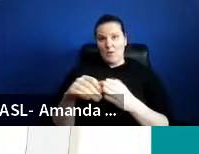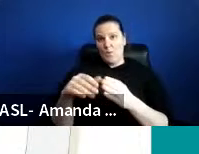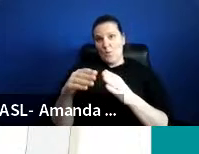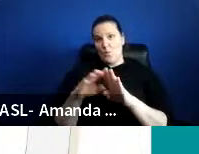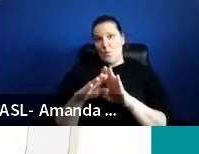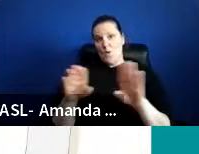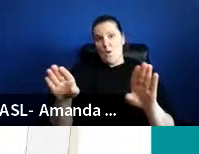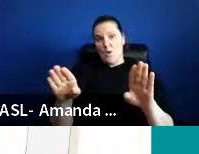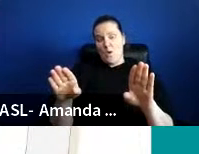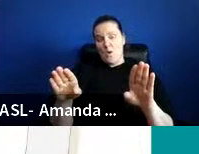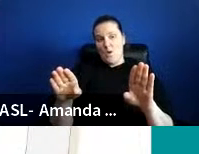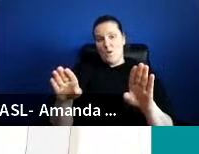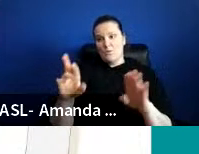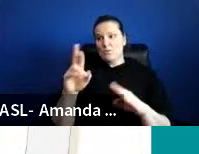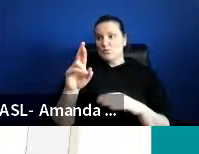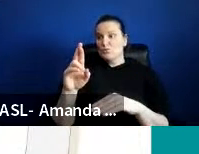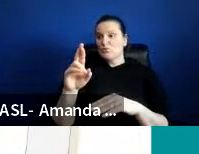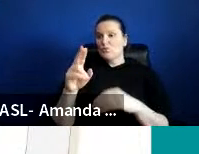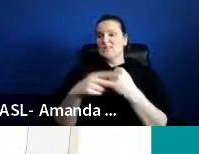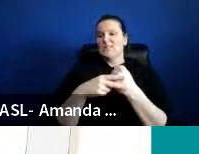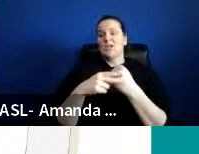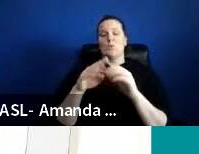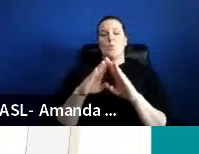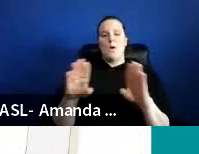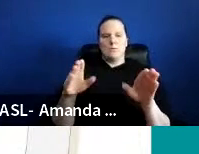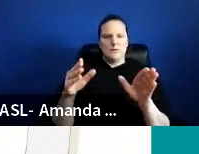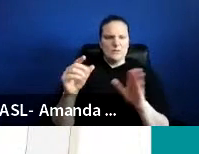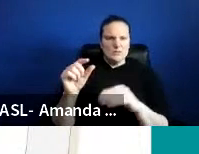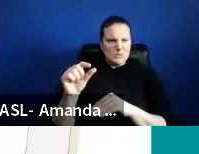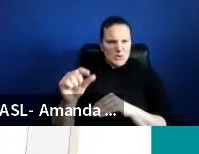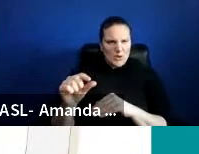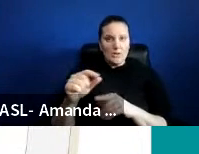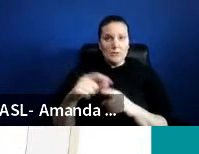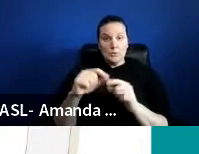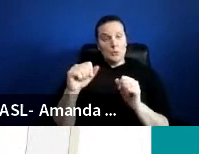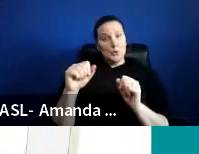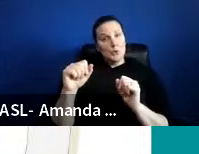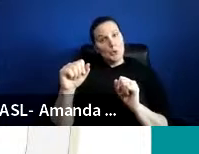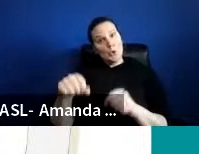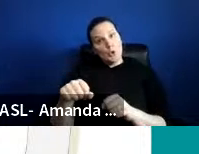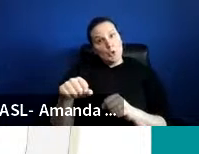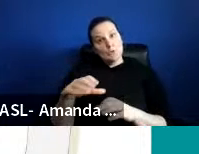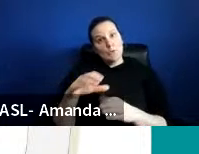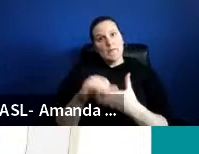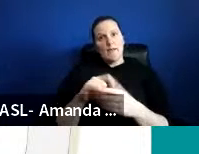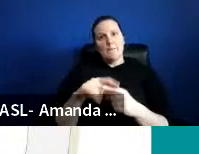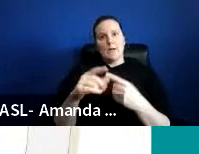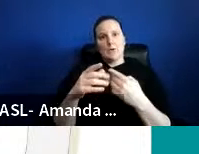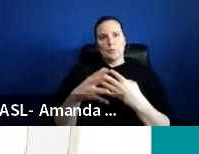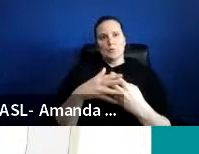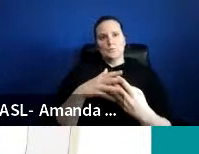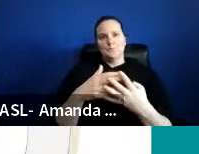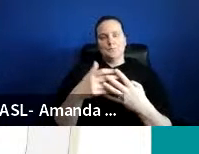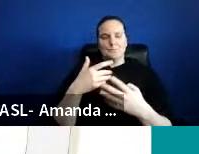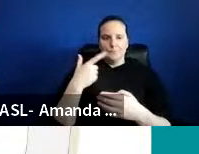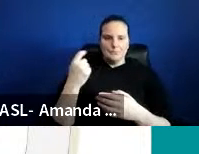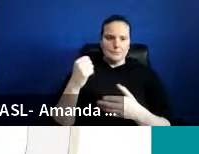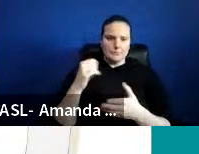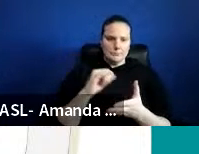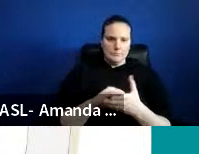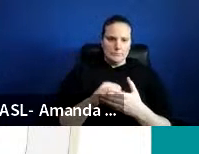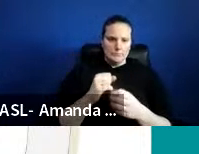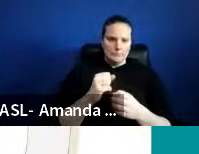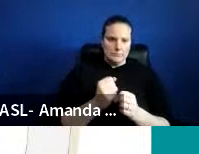curb would be pretty narrow. And so I think we show it because you could do it, but we put it gray because it creates